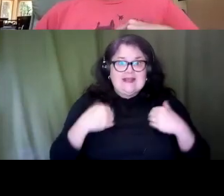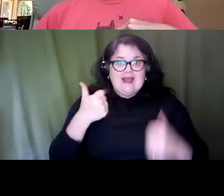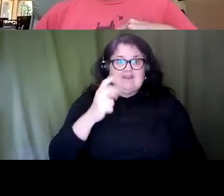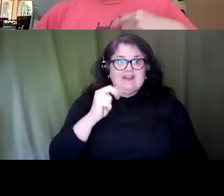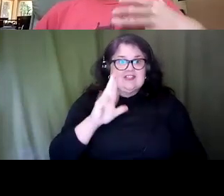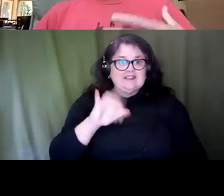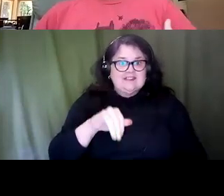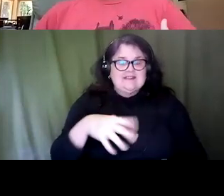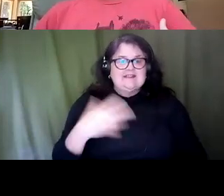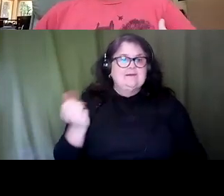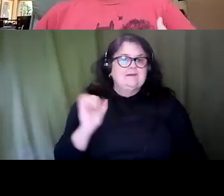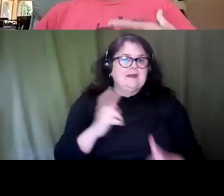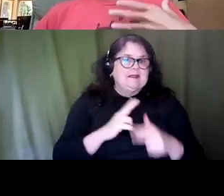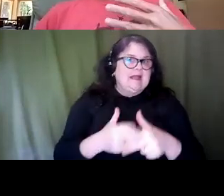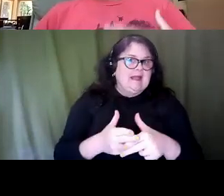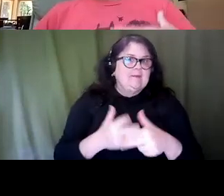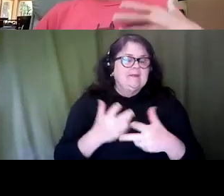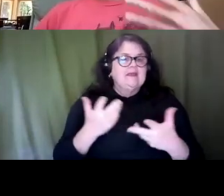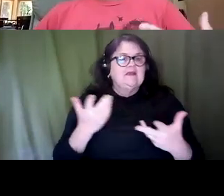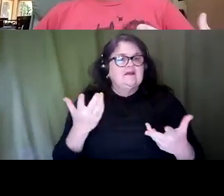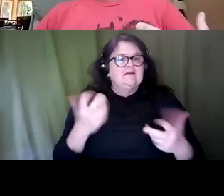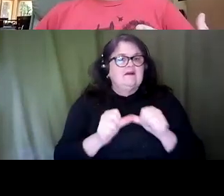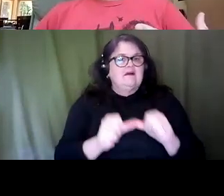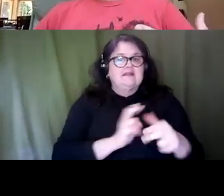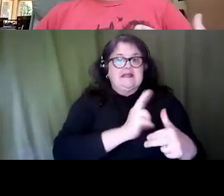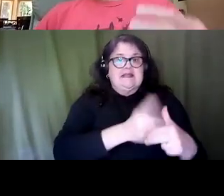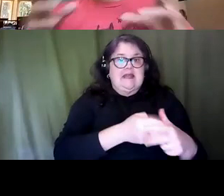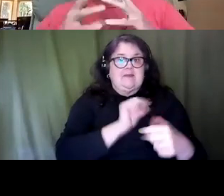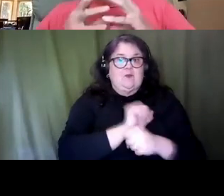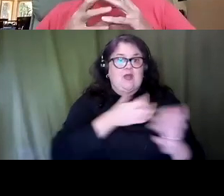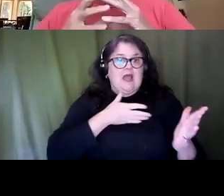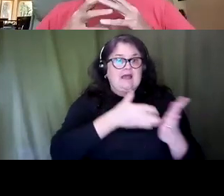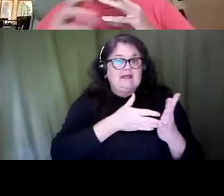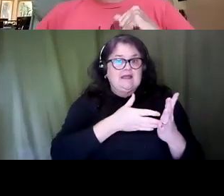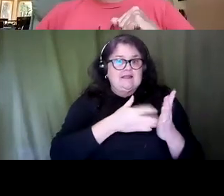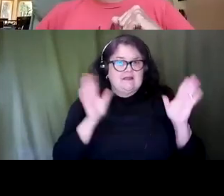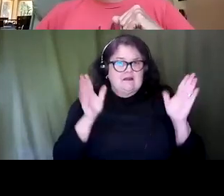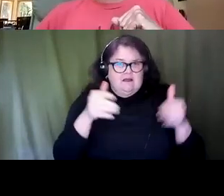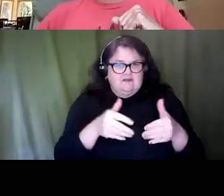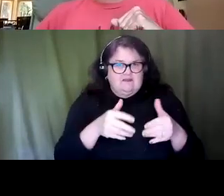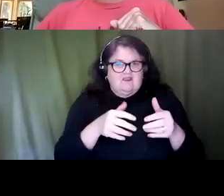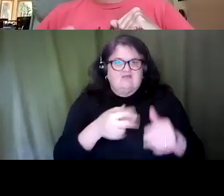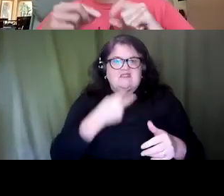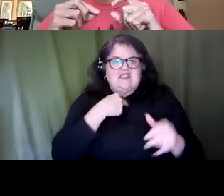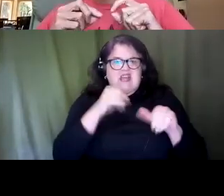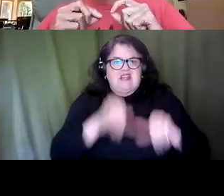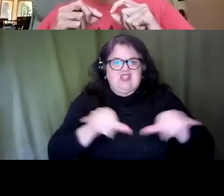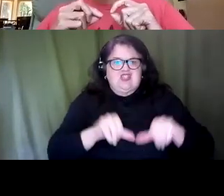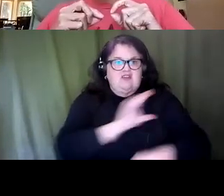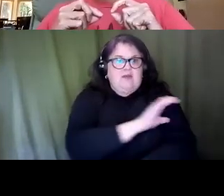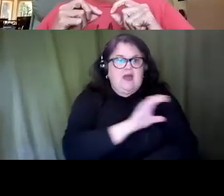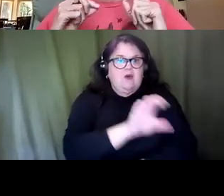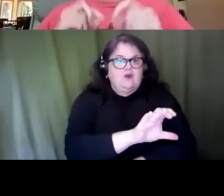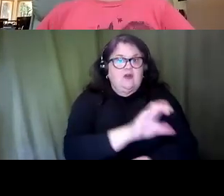Including just like naming and, constantly naming and working against the concentration or stagnation of power, and